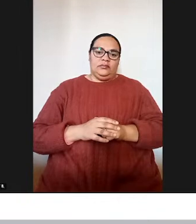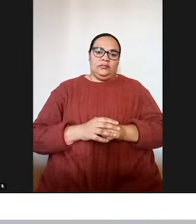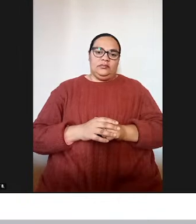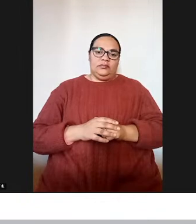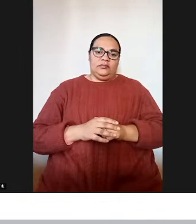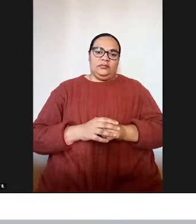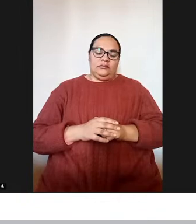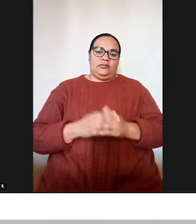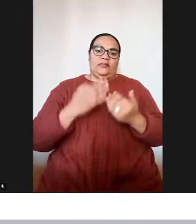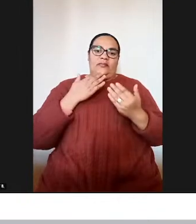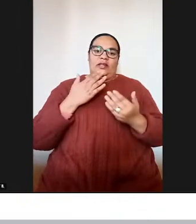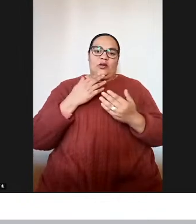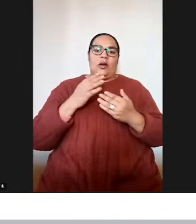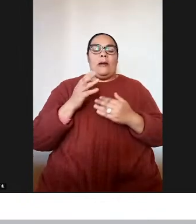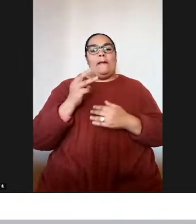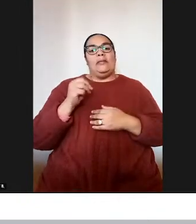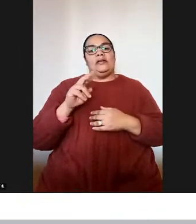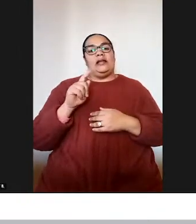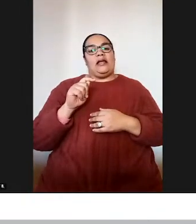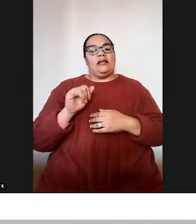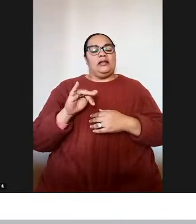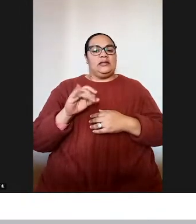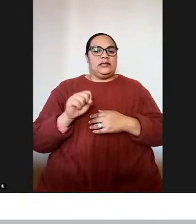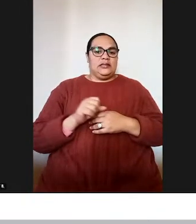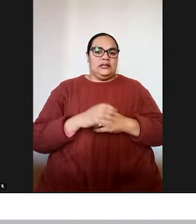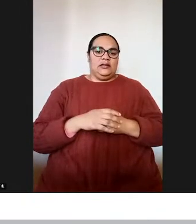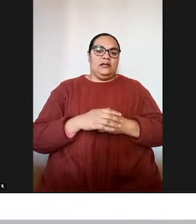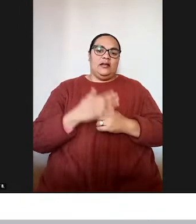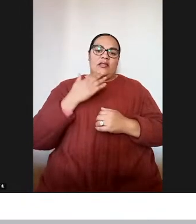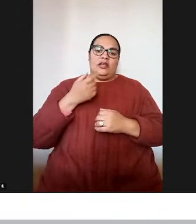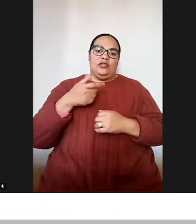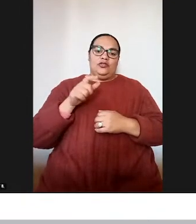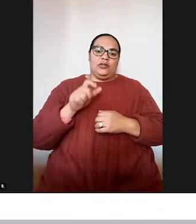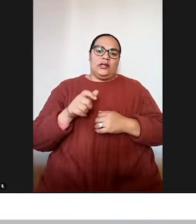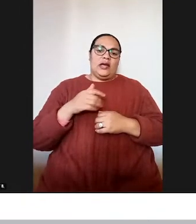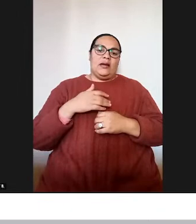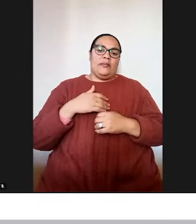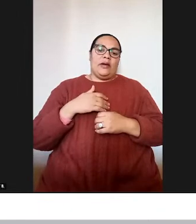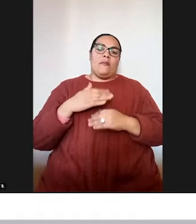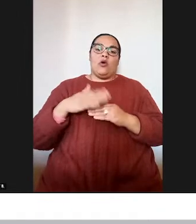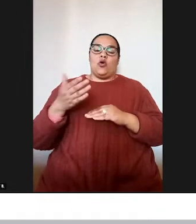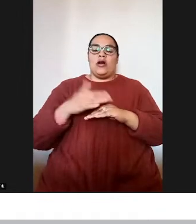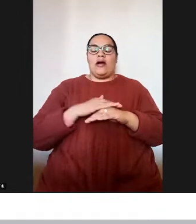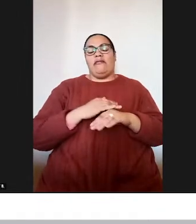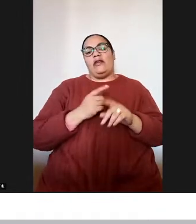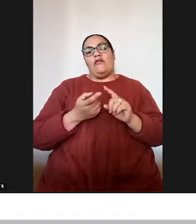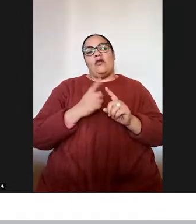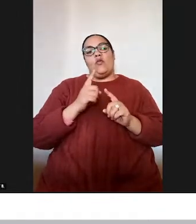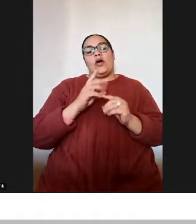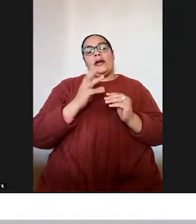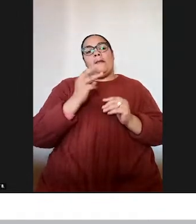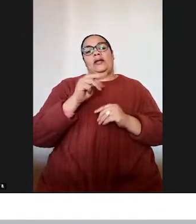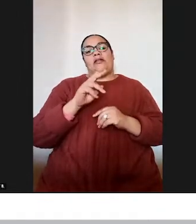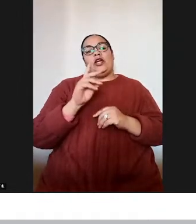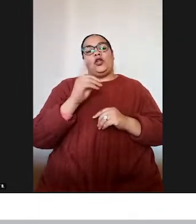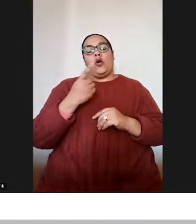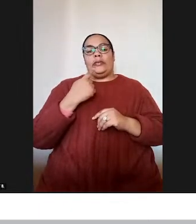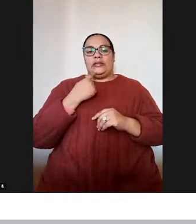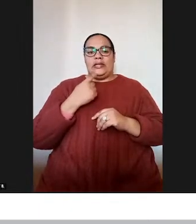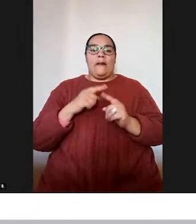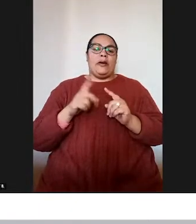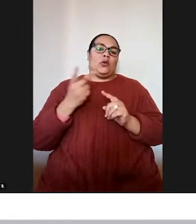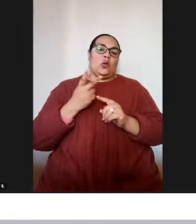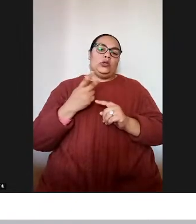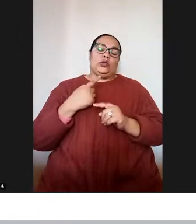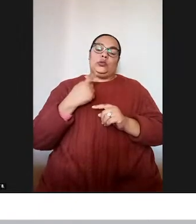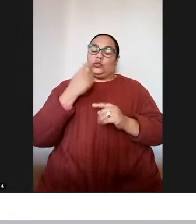Thank you. Mr. Titus? Thank you, Chair. I'm mostly covered by what Mr. Doman had said. Just also to say